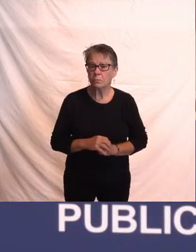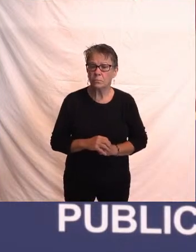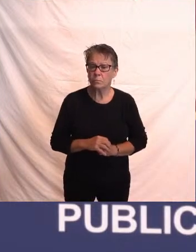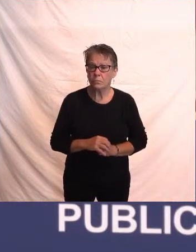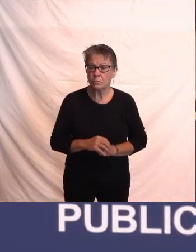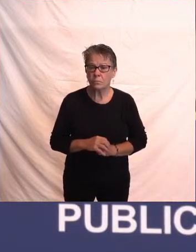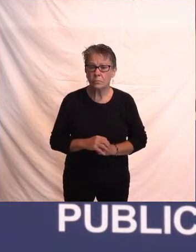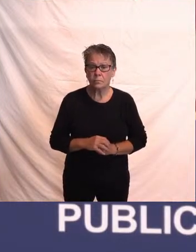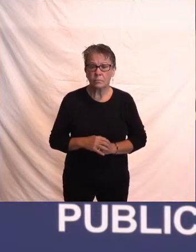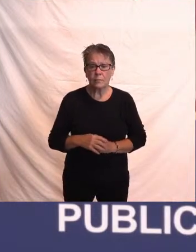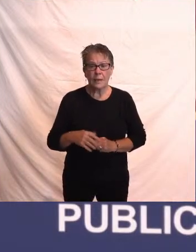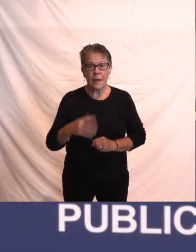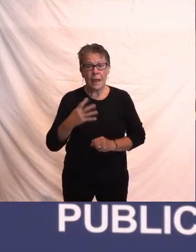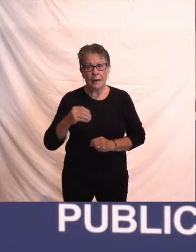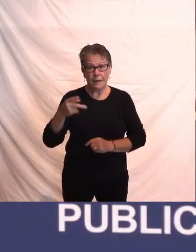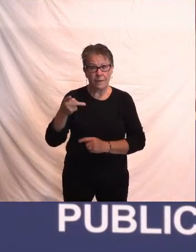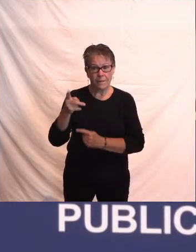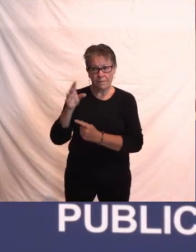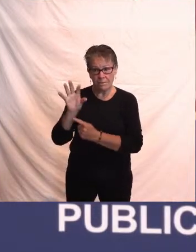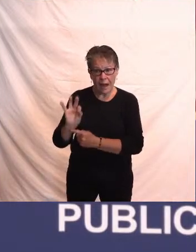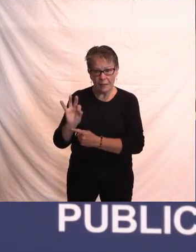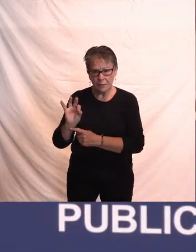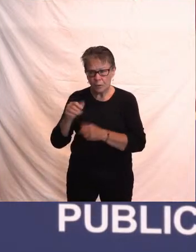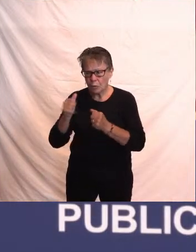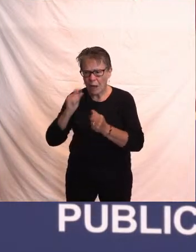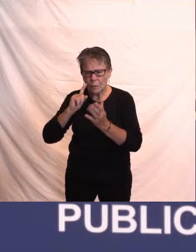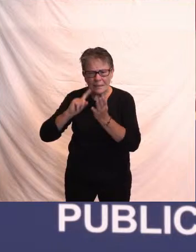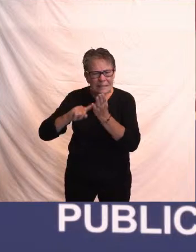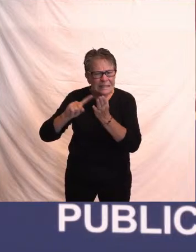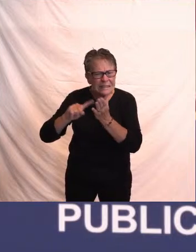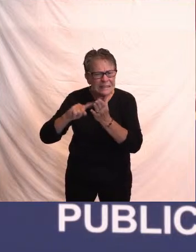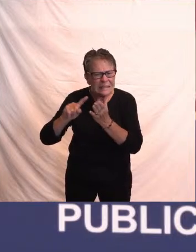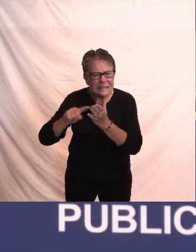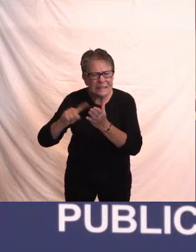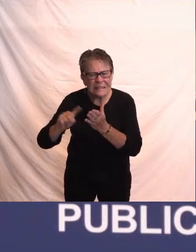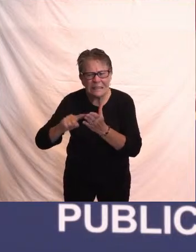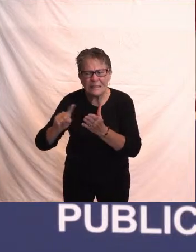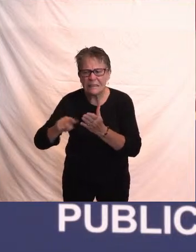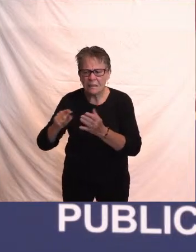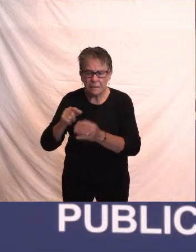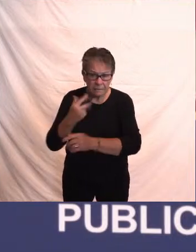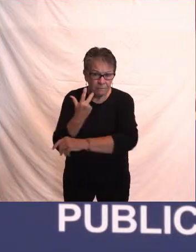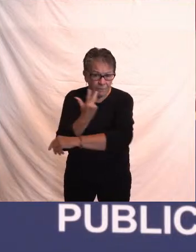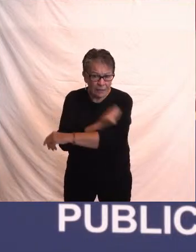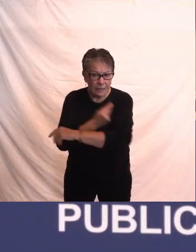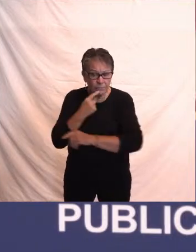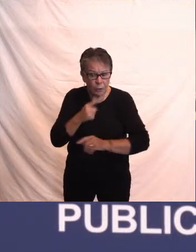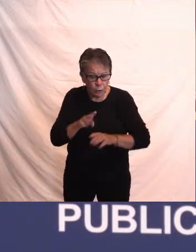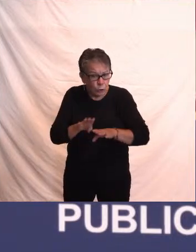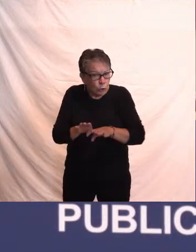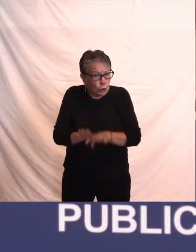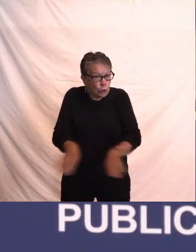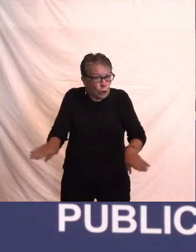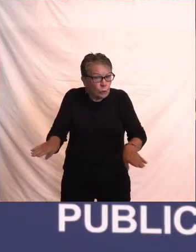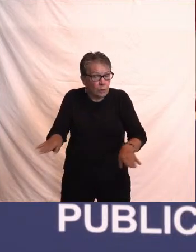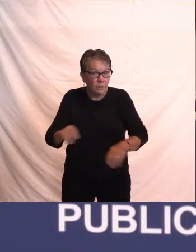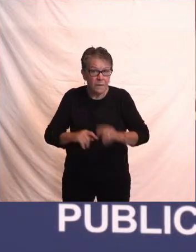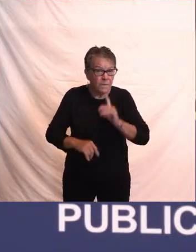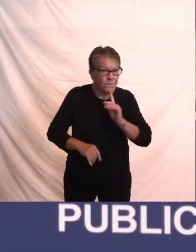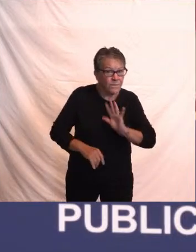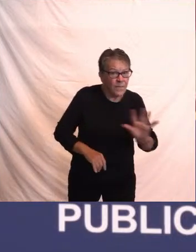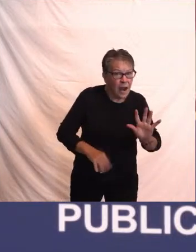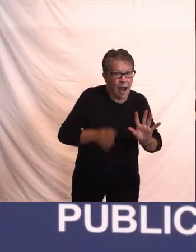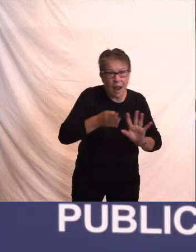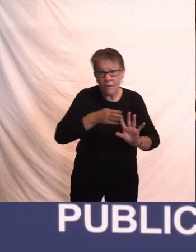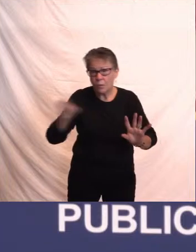children ages 5 to 11. The FDA's independent panel is expected to discuss this data later this month,